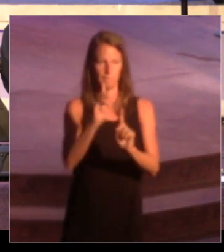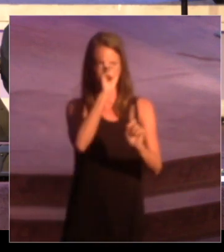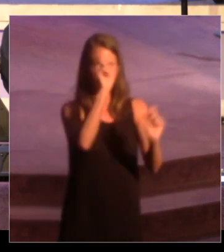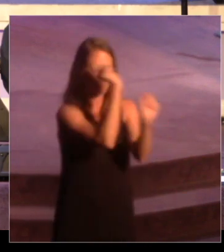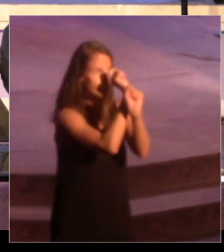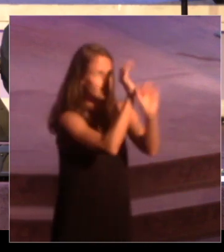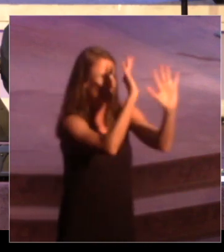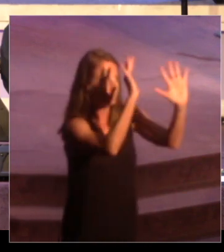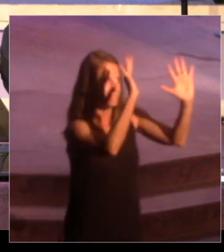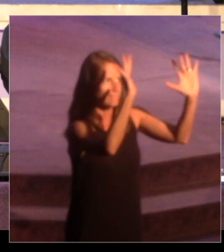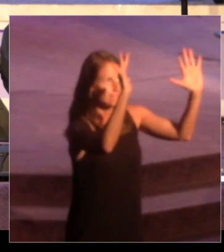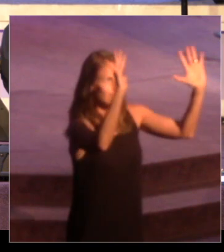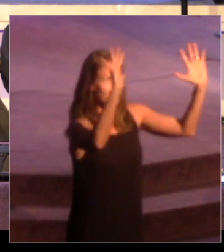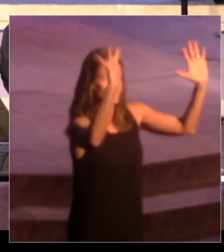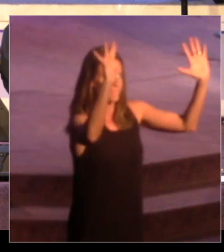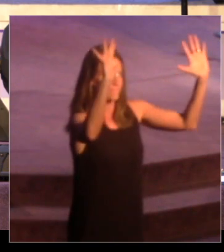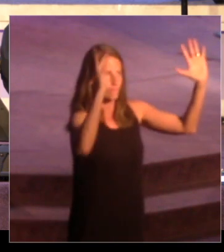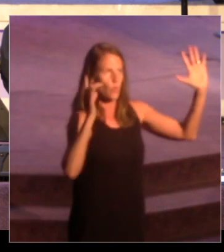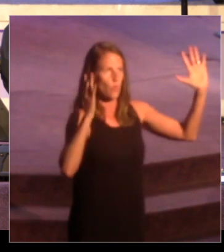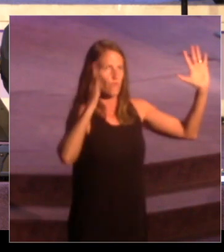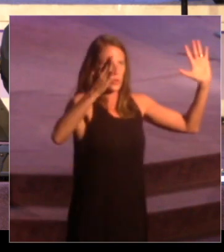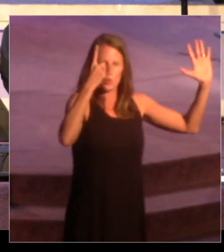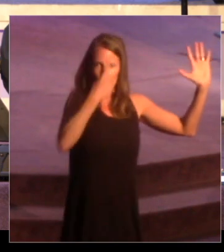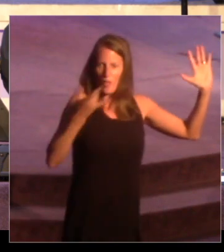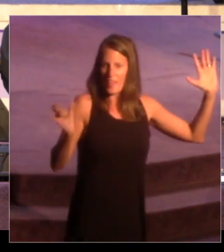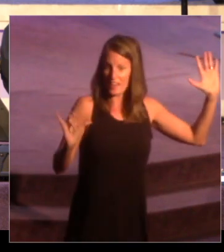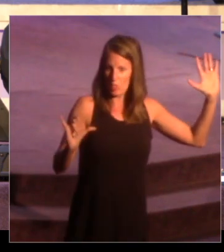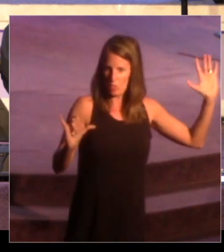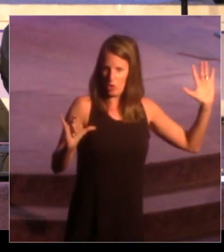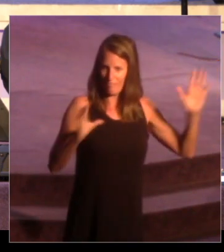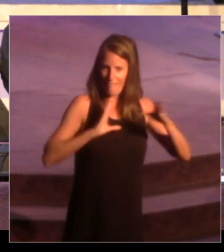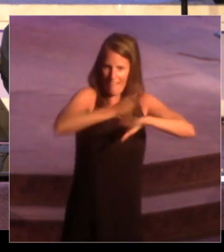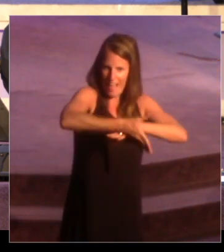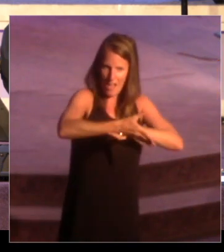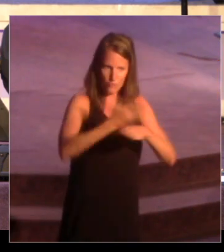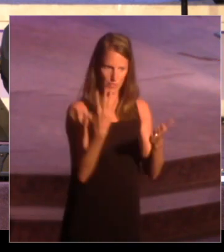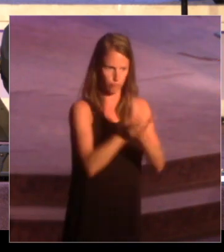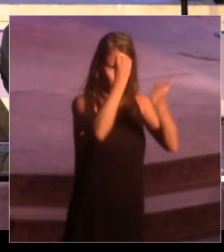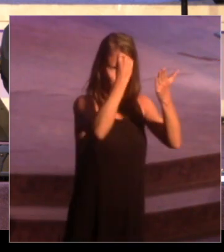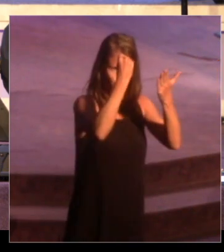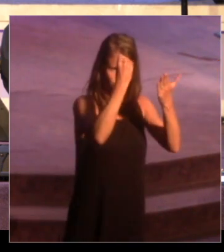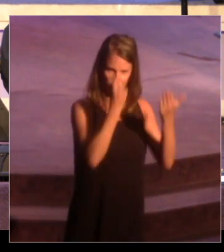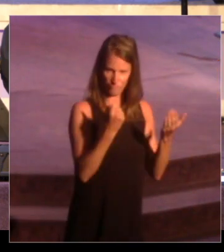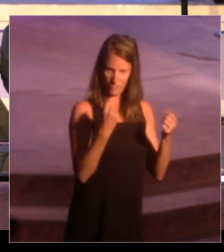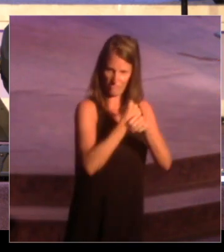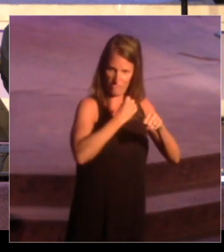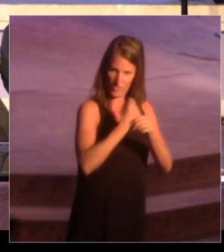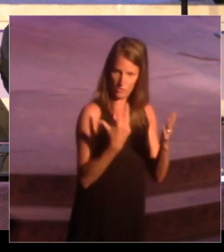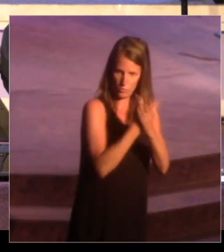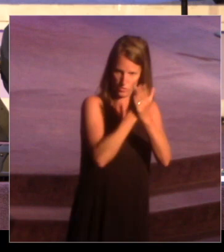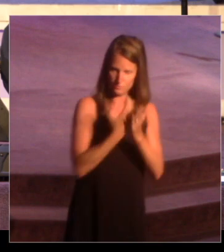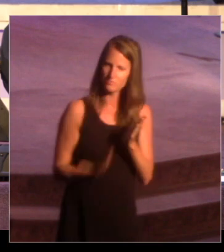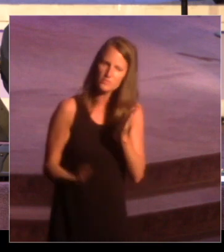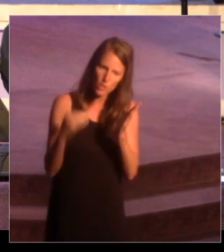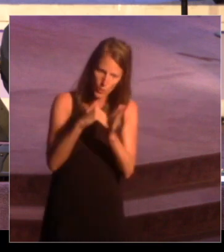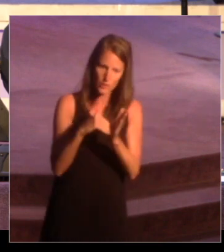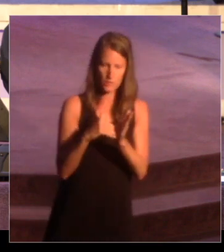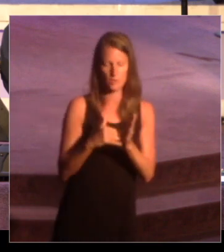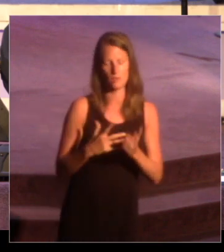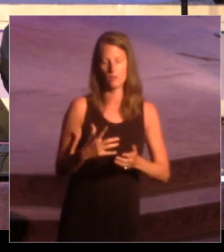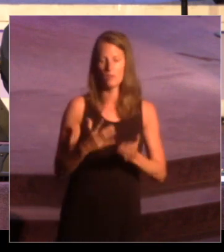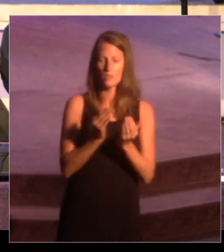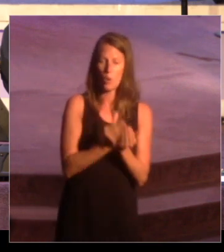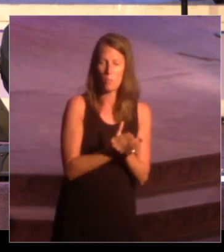in their mind for what the future could be once they were victorious. And then again, they're on this long journey